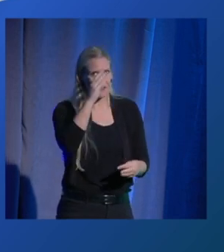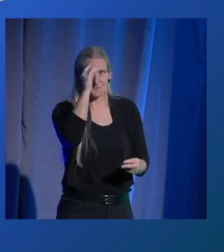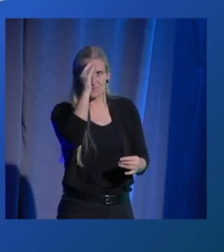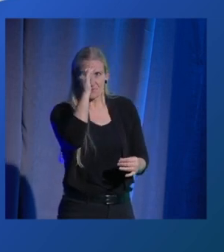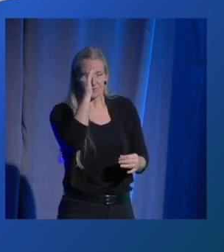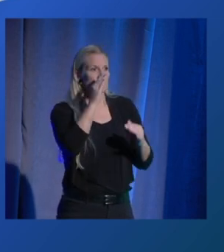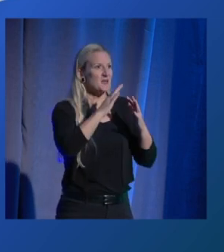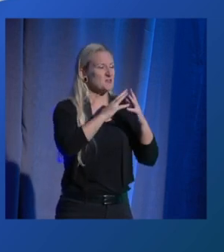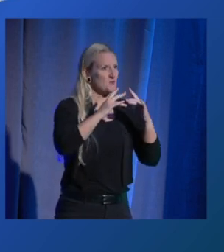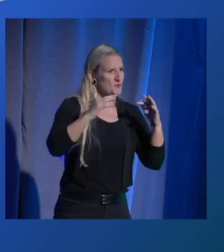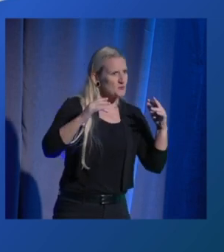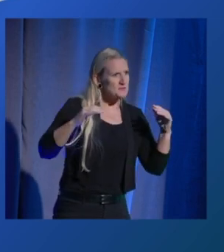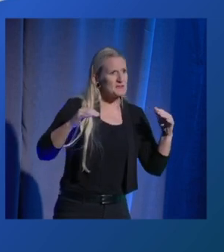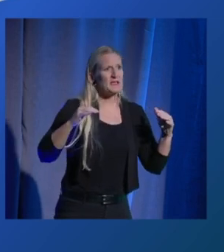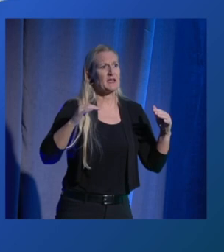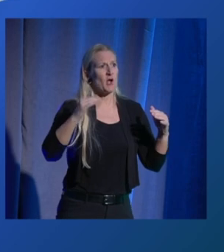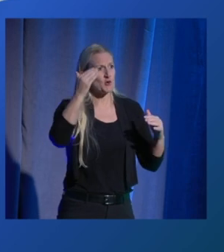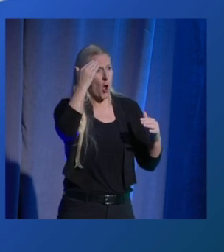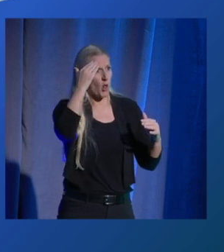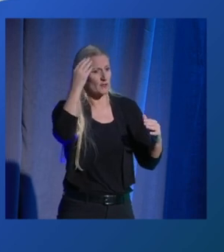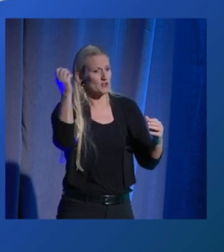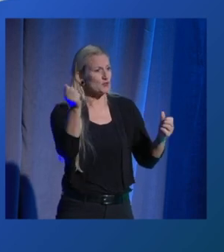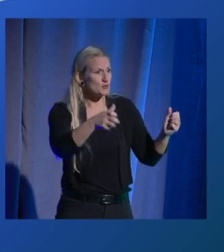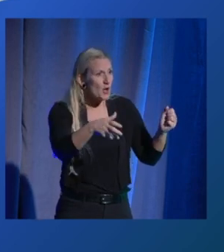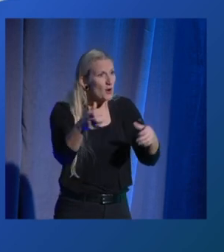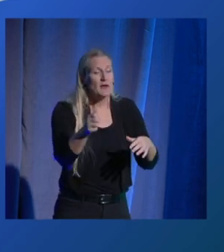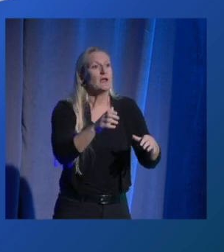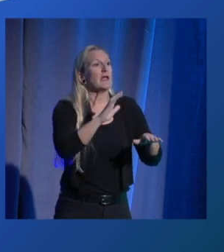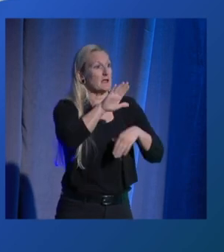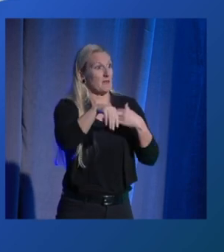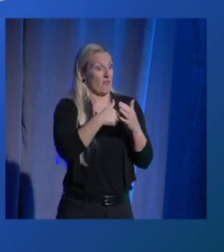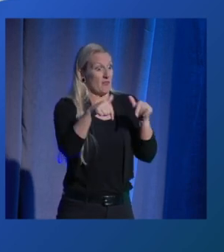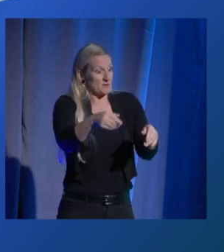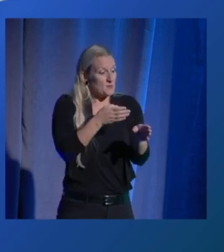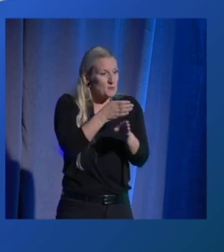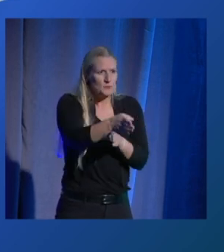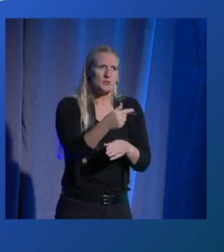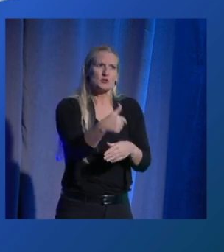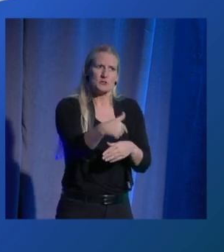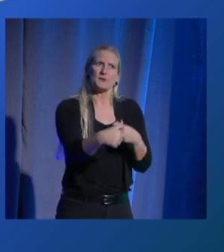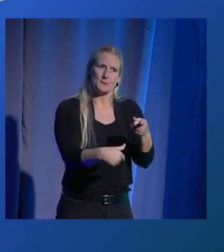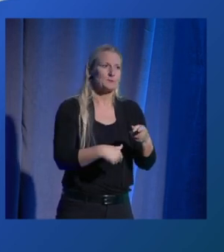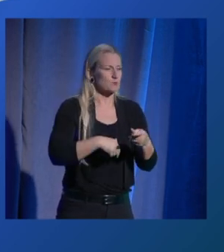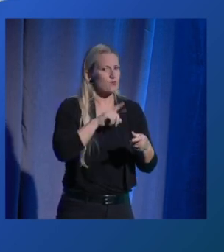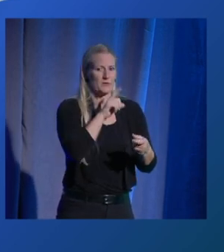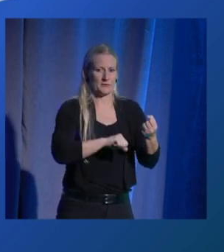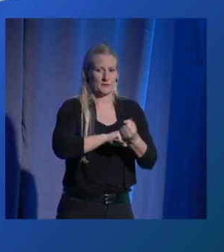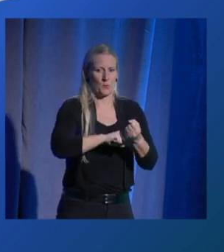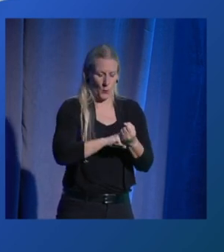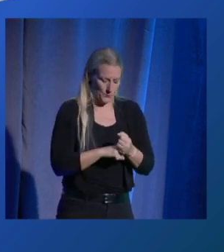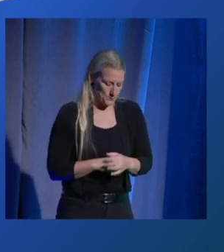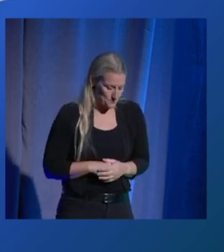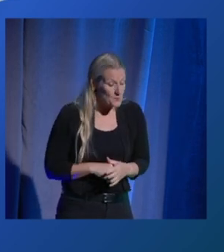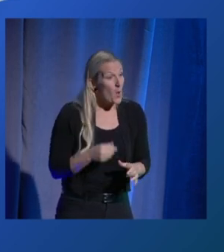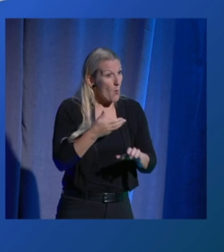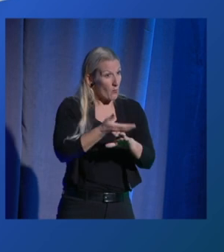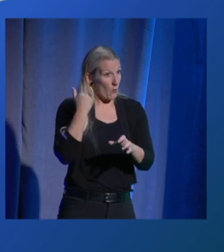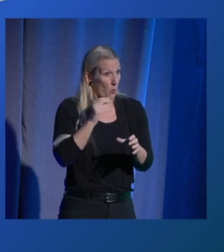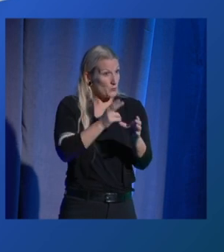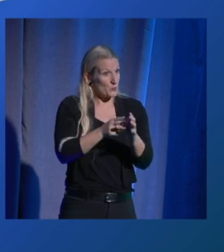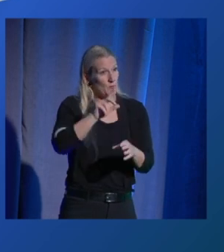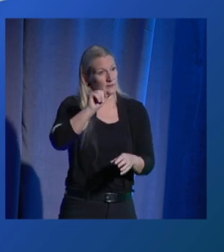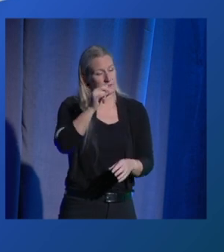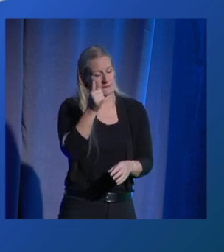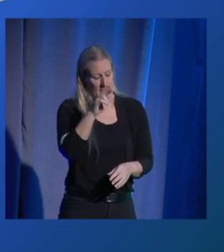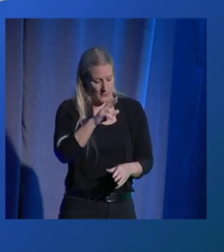diversity and knowledge sharing in the geospatial ecosystem before joining the Taylor geospatial Institute Dr